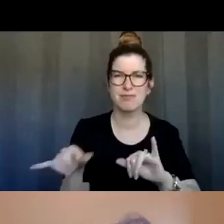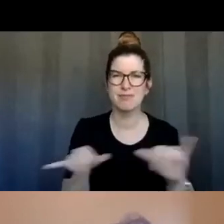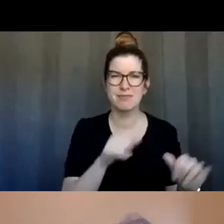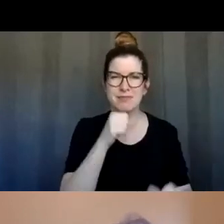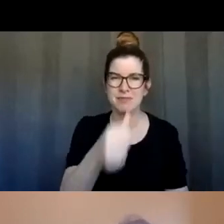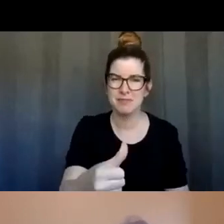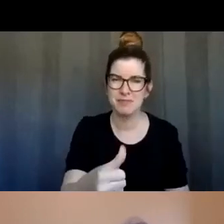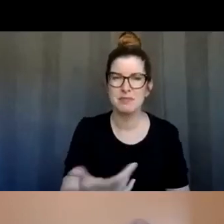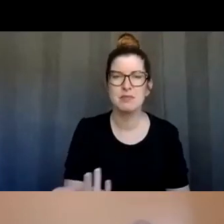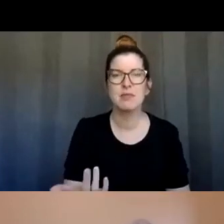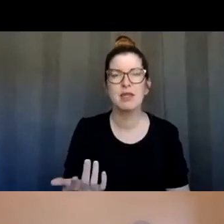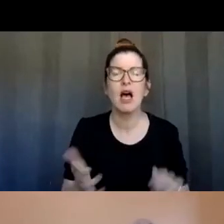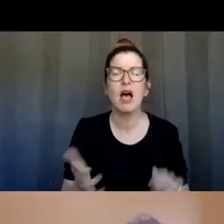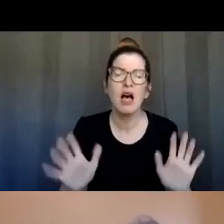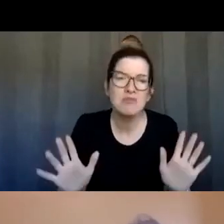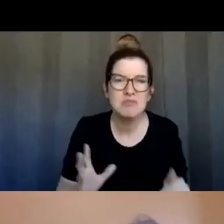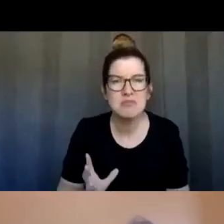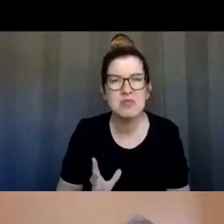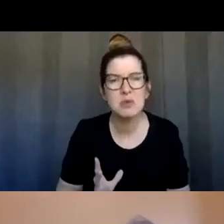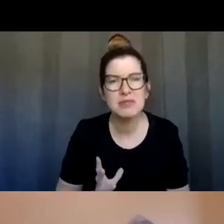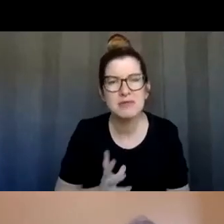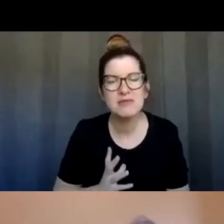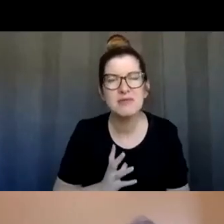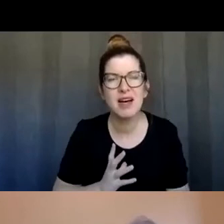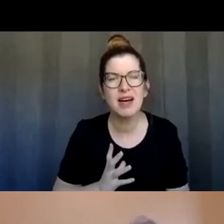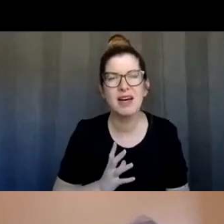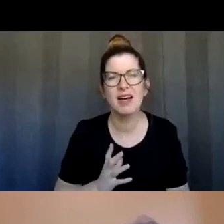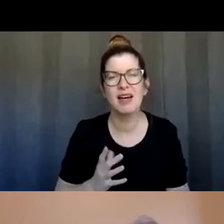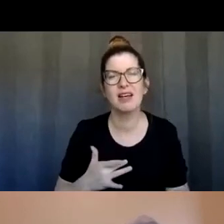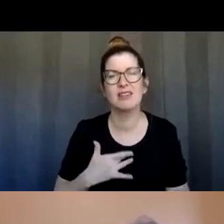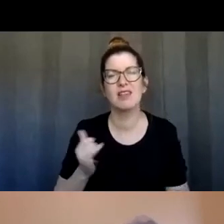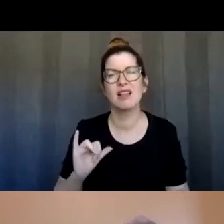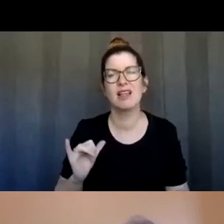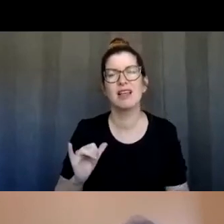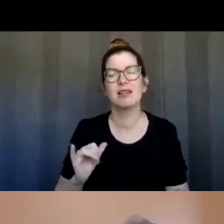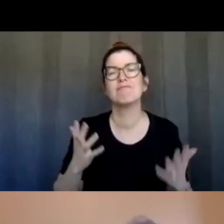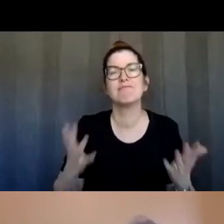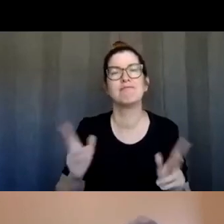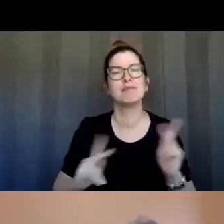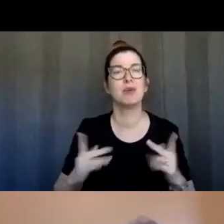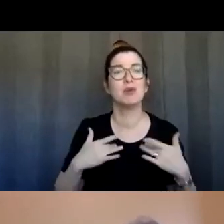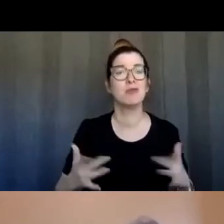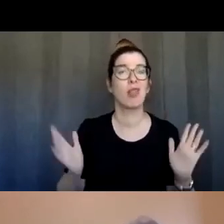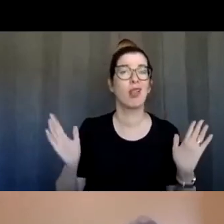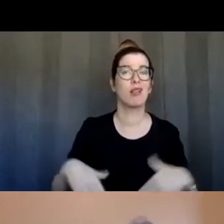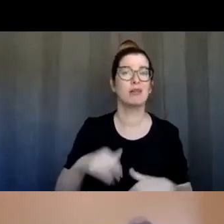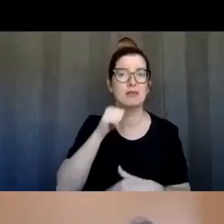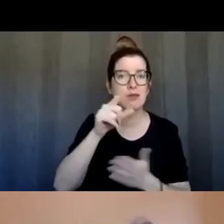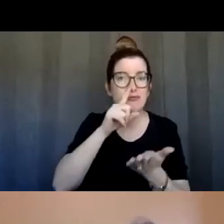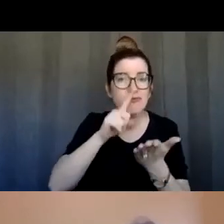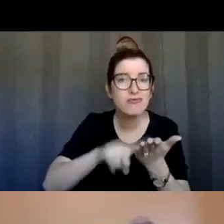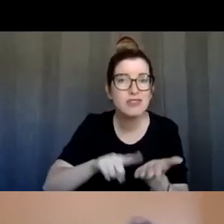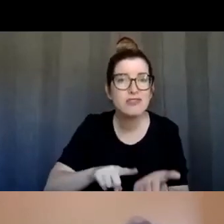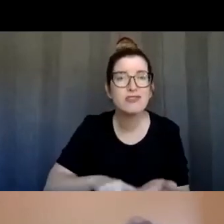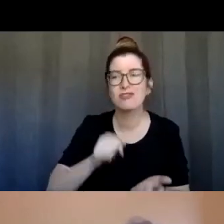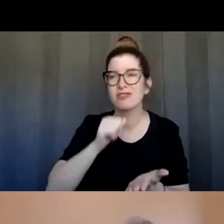you know, it was fine. I just, people just don't do their research. They don't do their homework. And that's